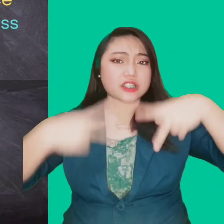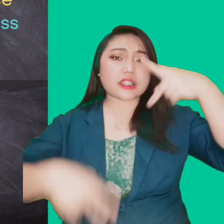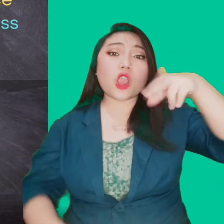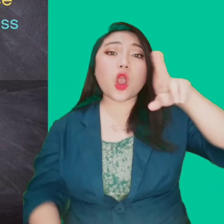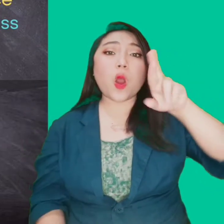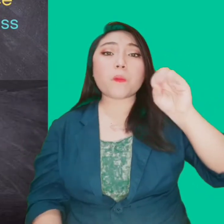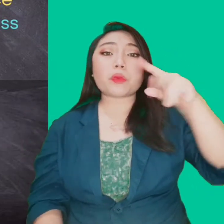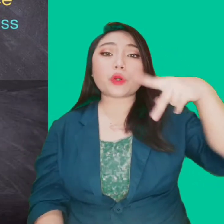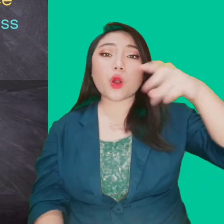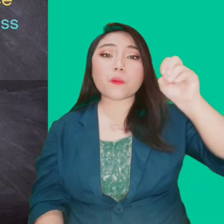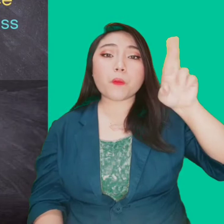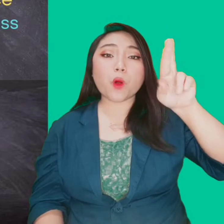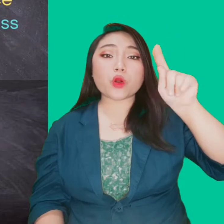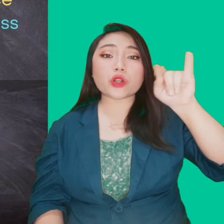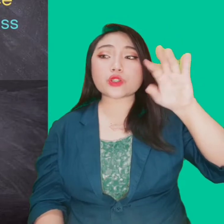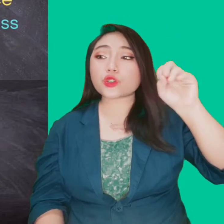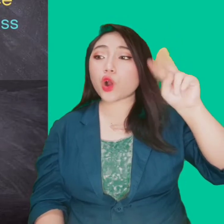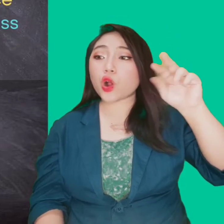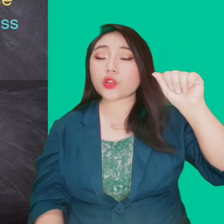proportional